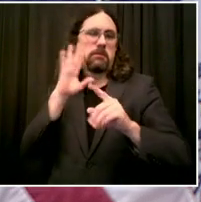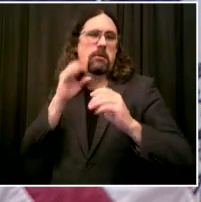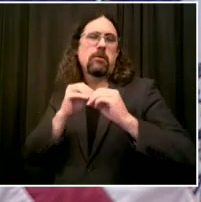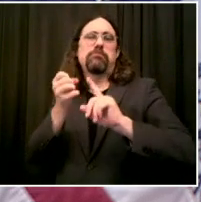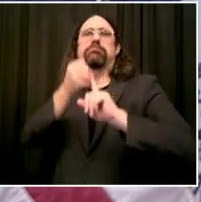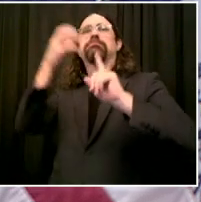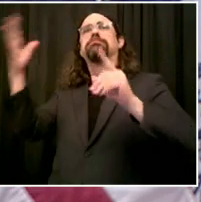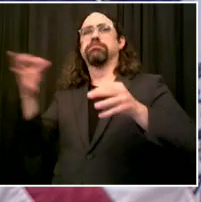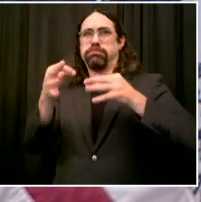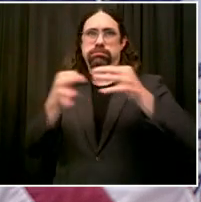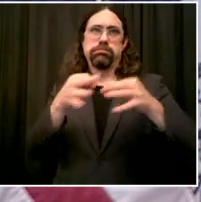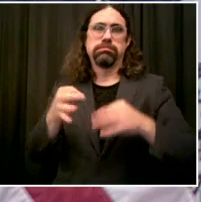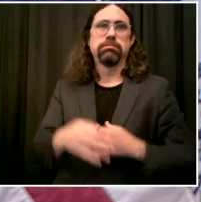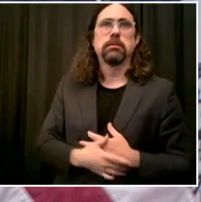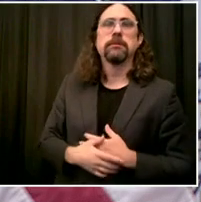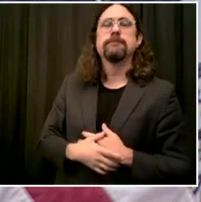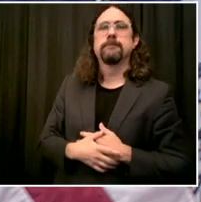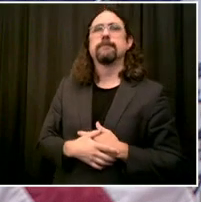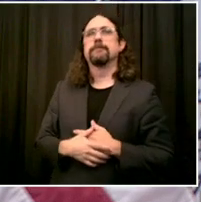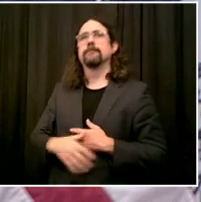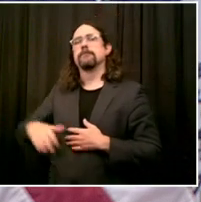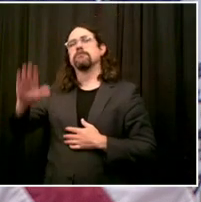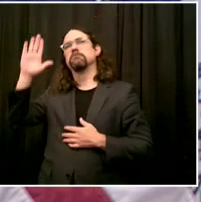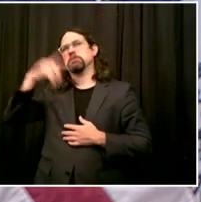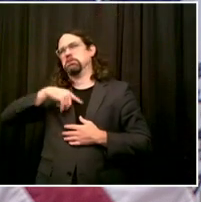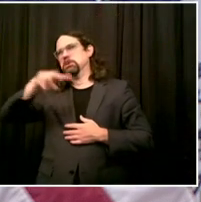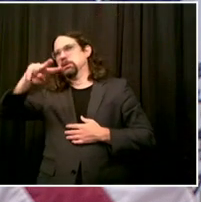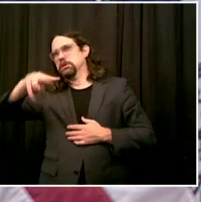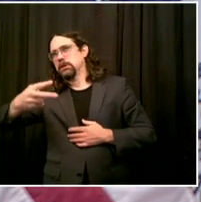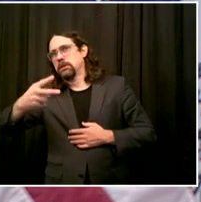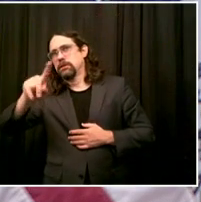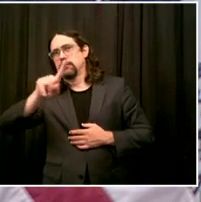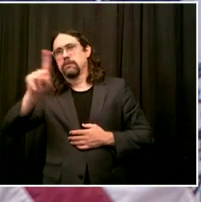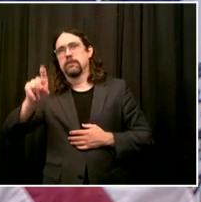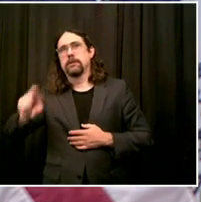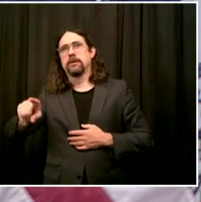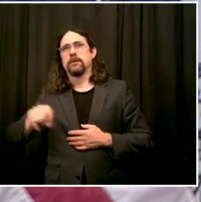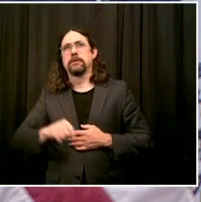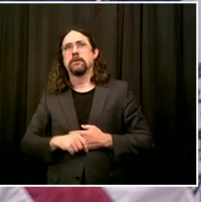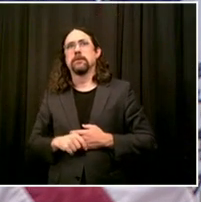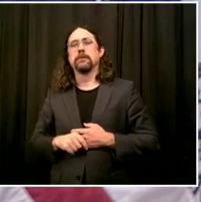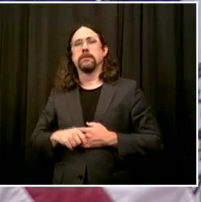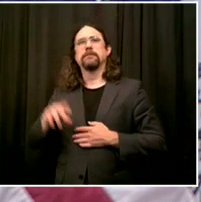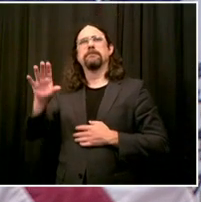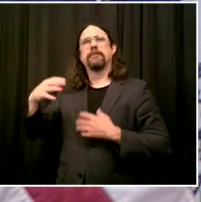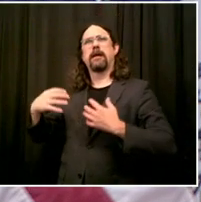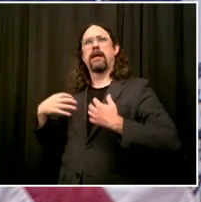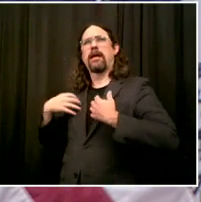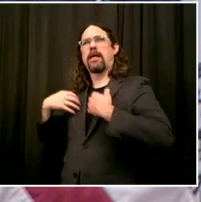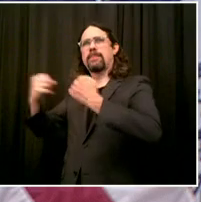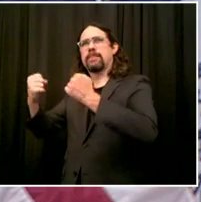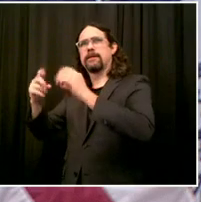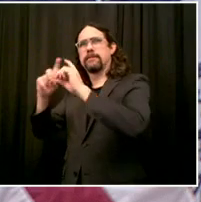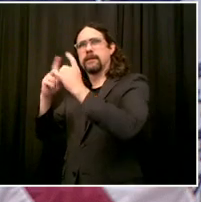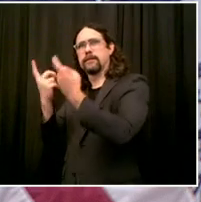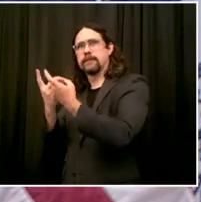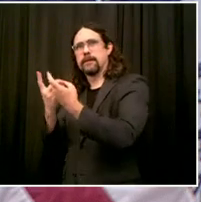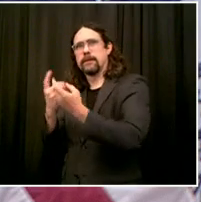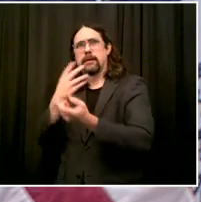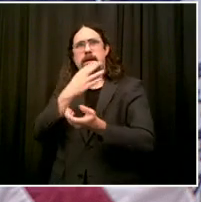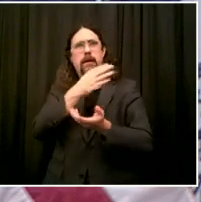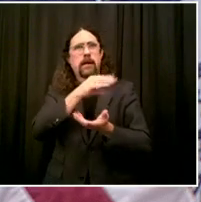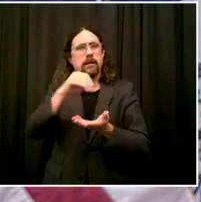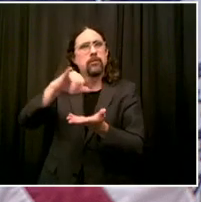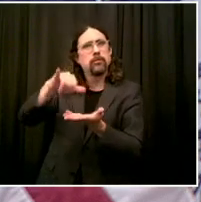wrote about. What's the status of that report? Are you planning to release that publicly, and if so,